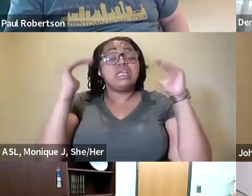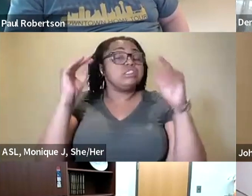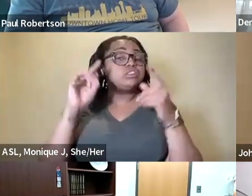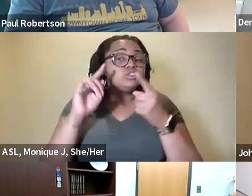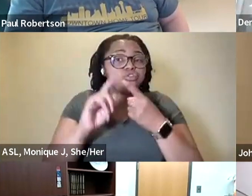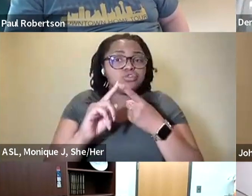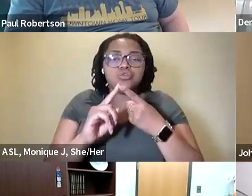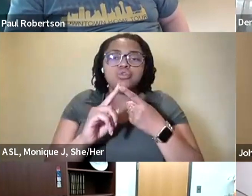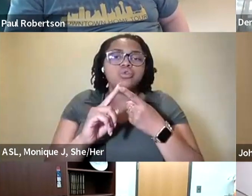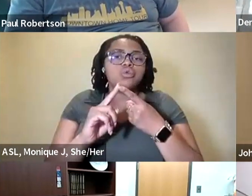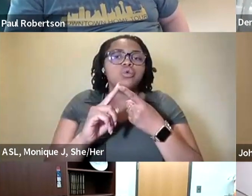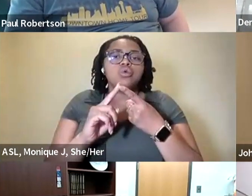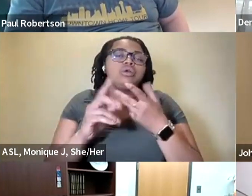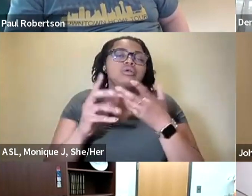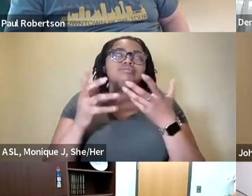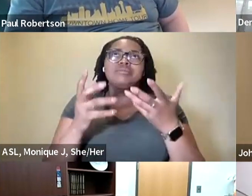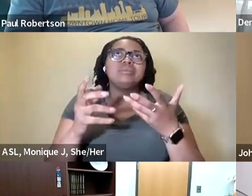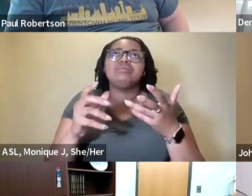incomplete as they are